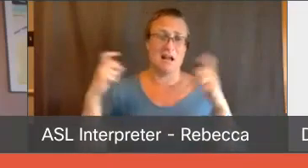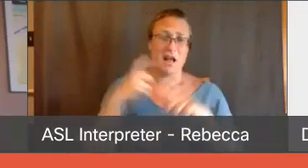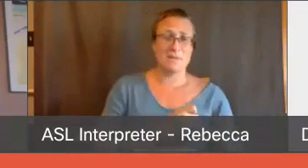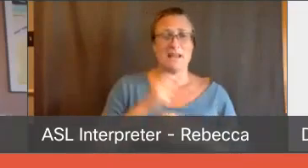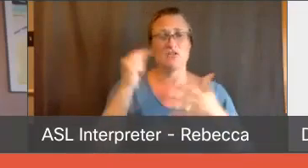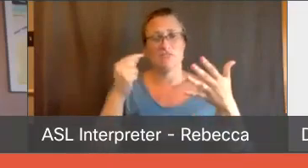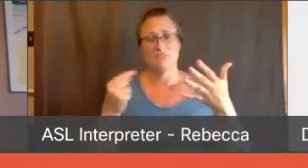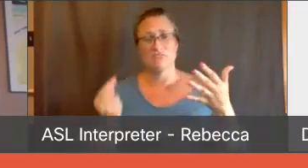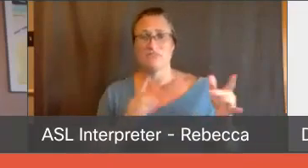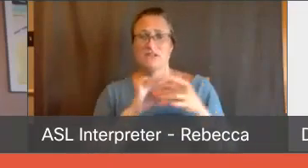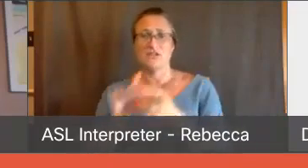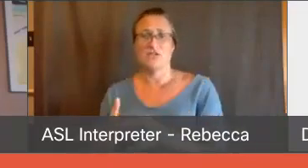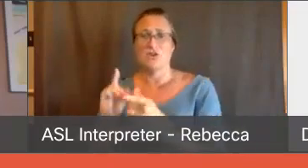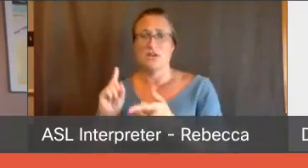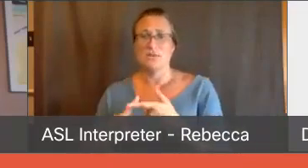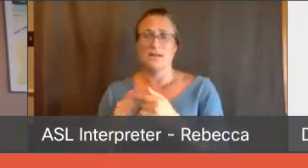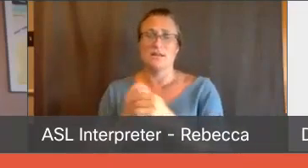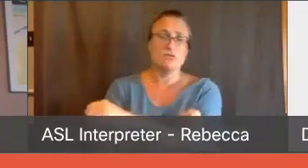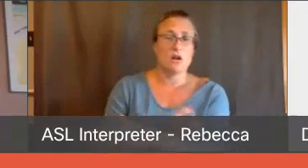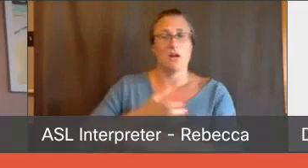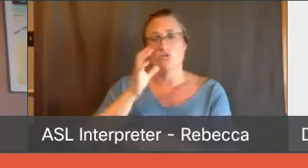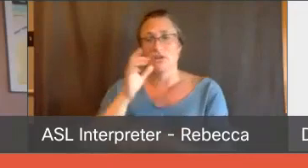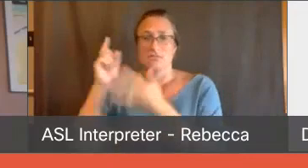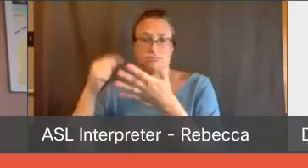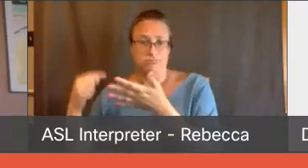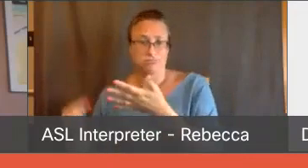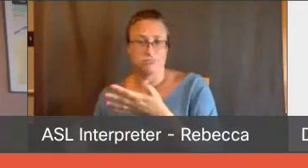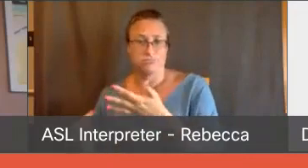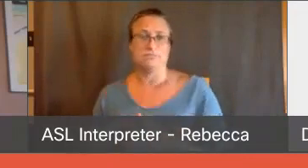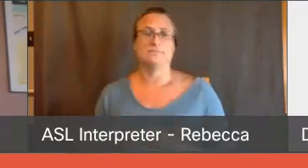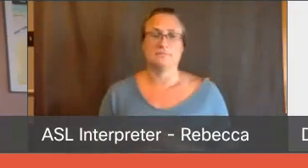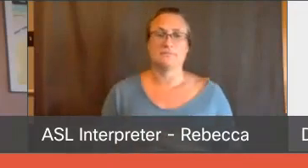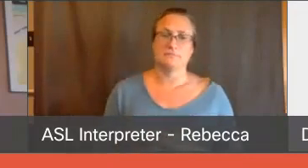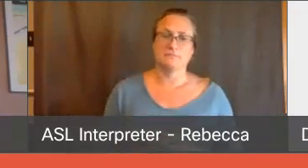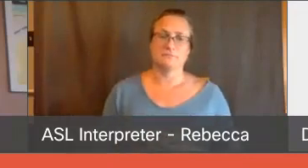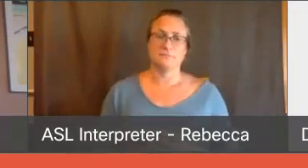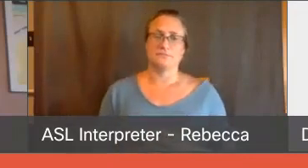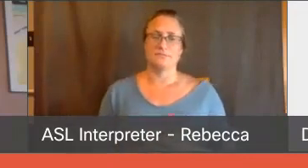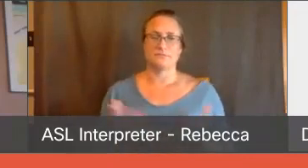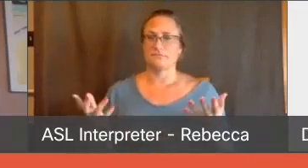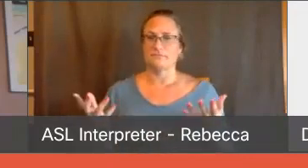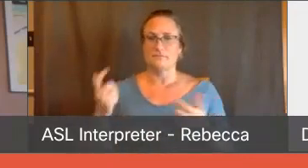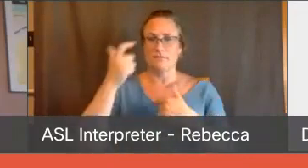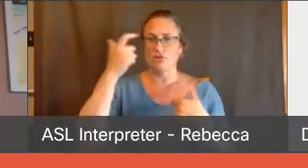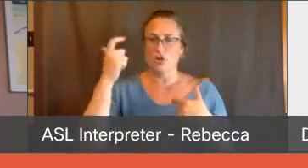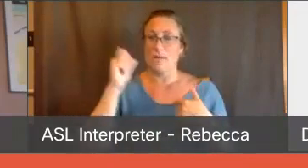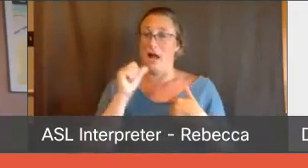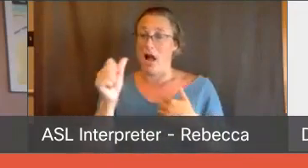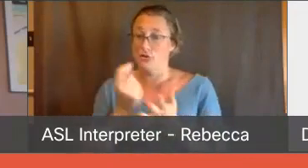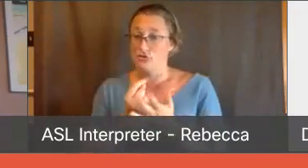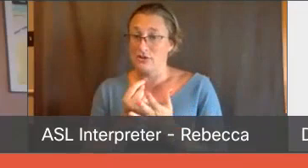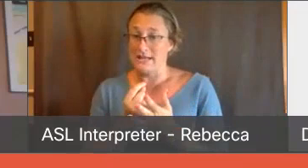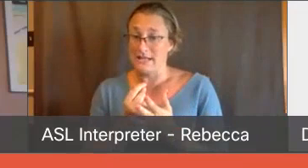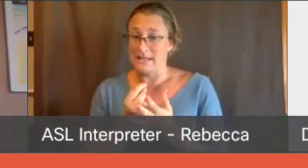with binge drinking or using drugs, things like that. And so untreated trauma, and this is